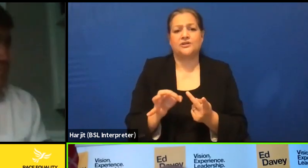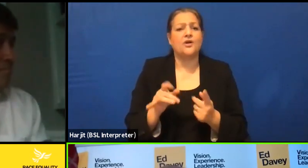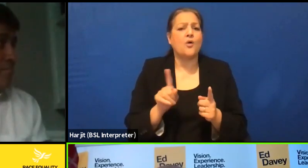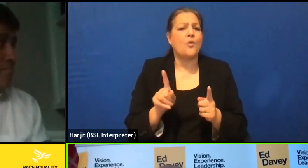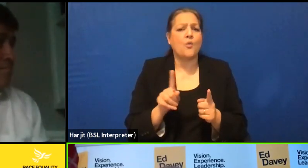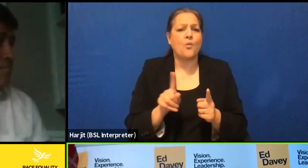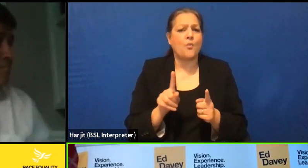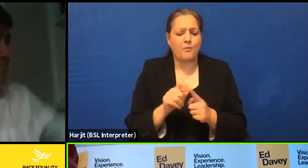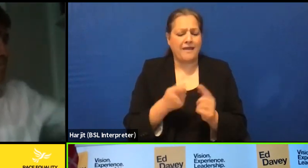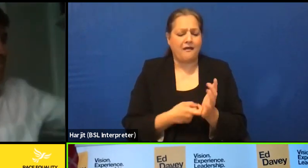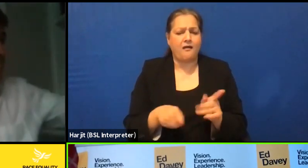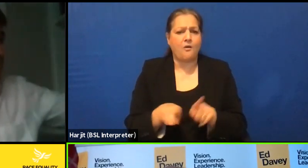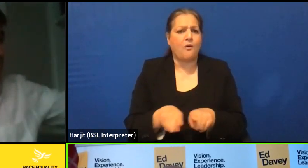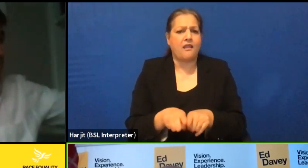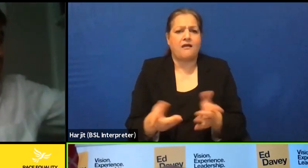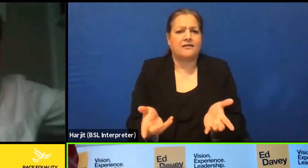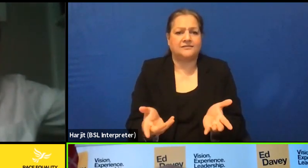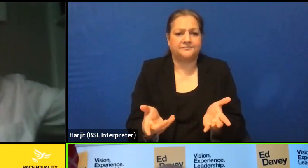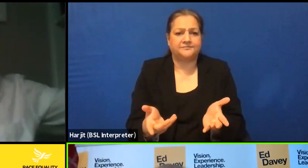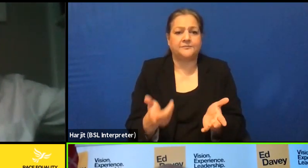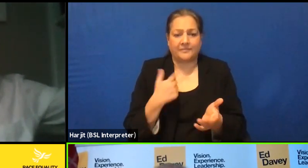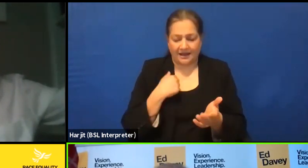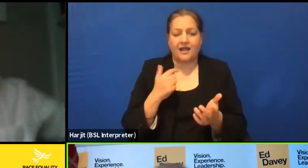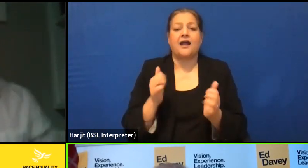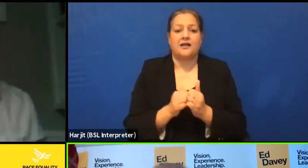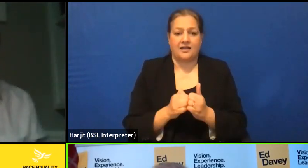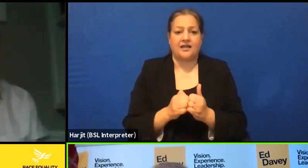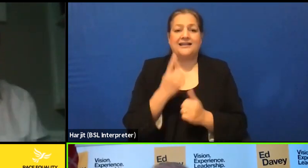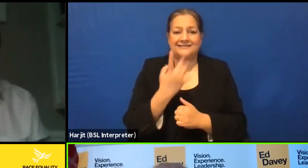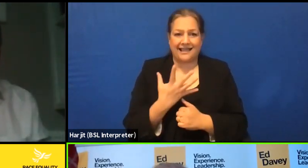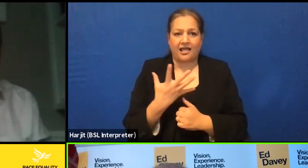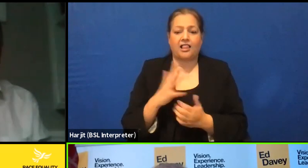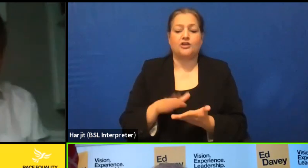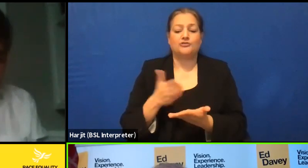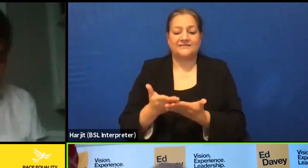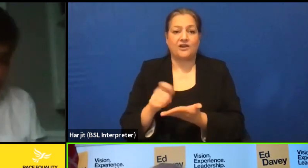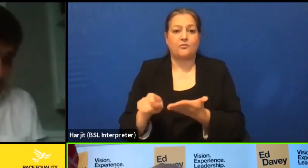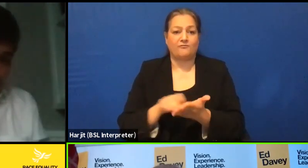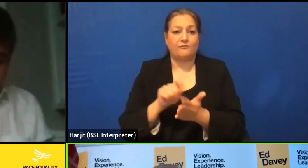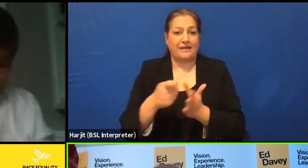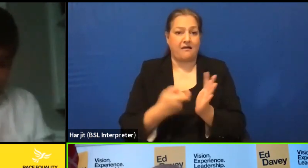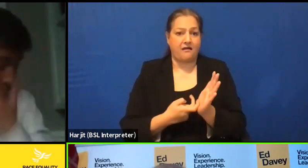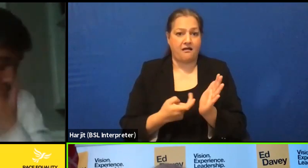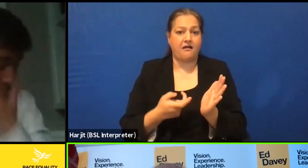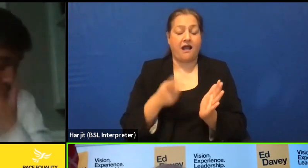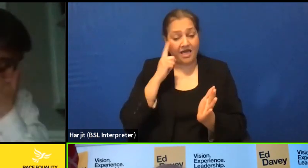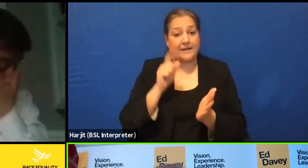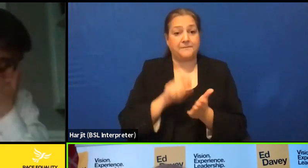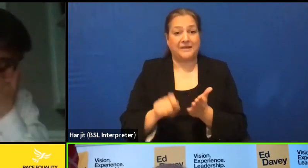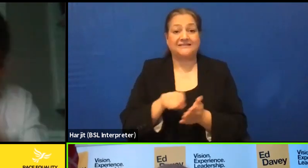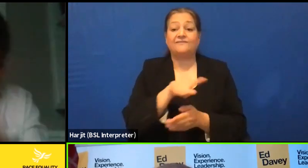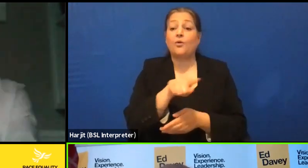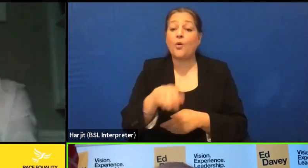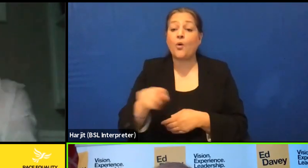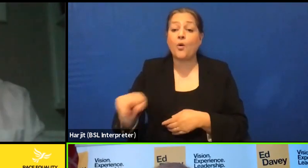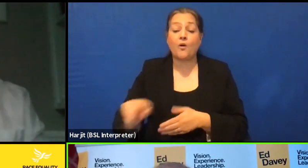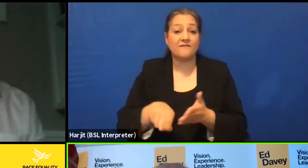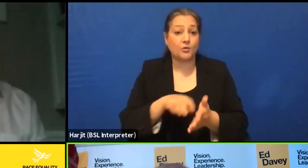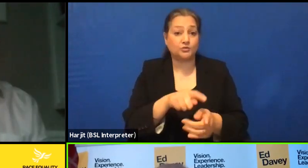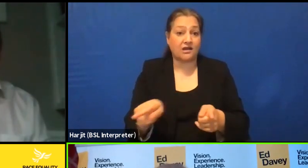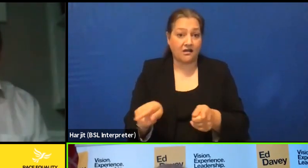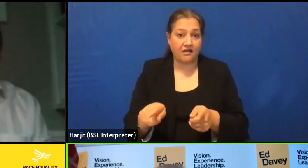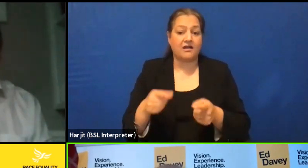completely committed to a single transferable vote of PR because I think that's better for the voter. It gives them more power. I actually also